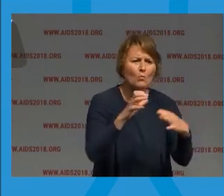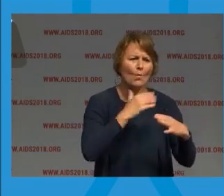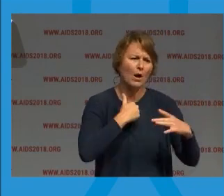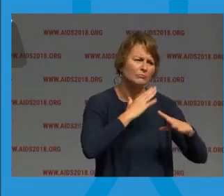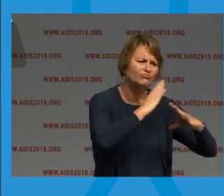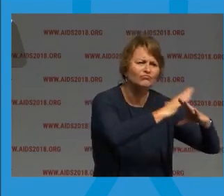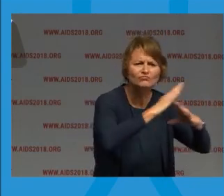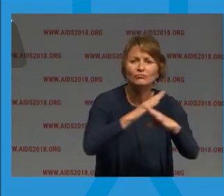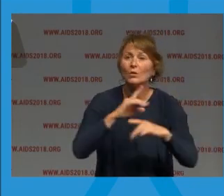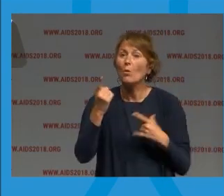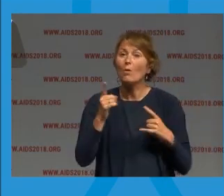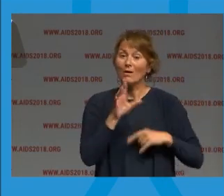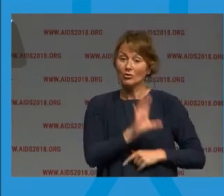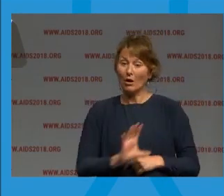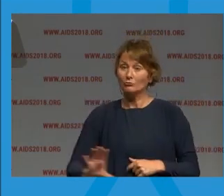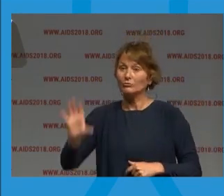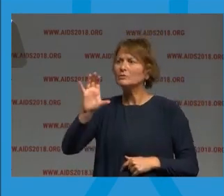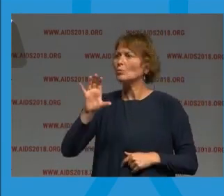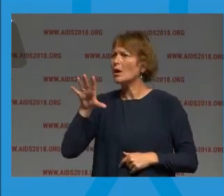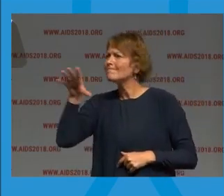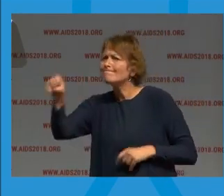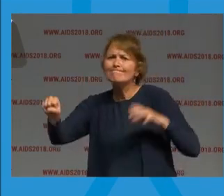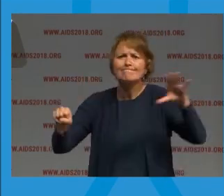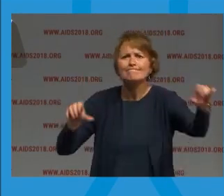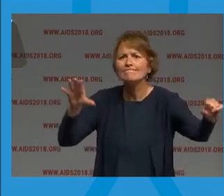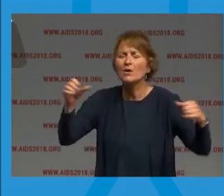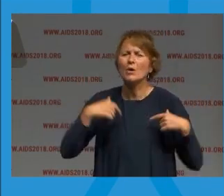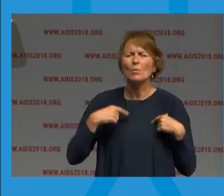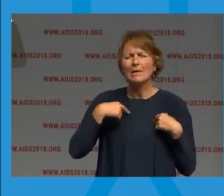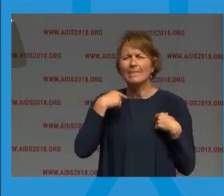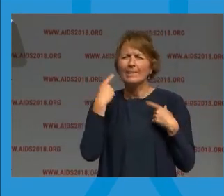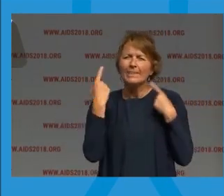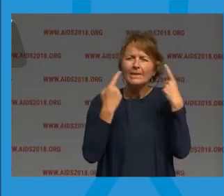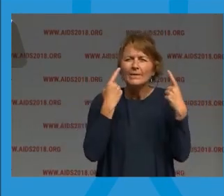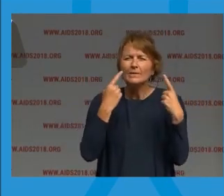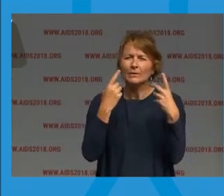and seeking out bold solutions. As early as